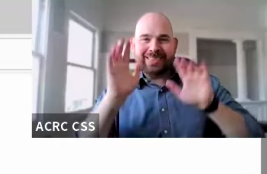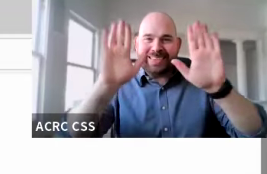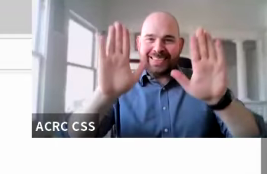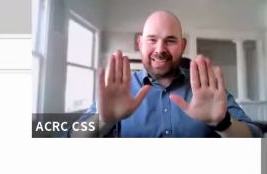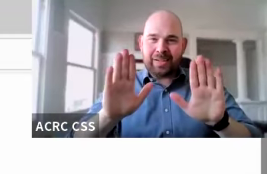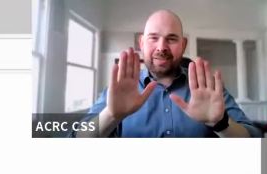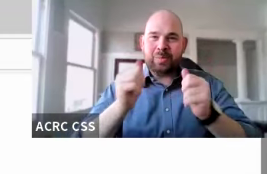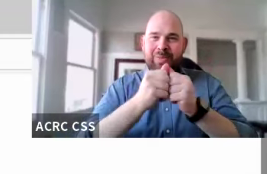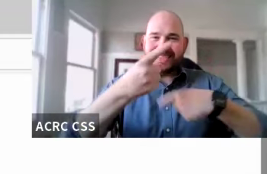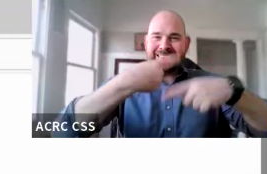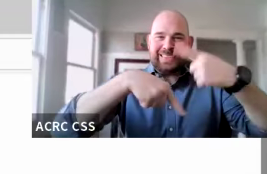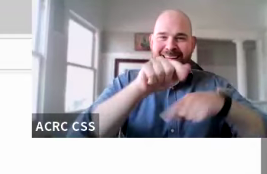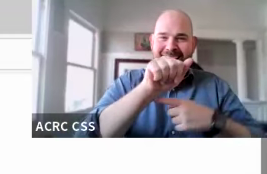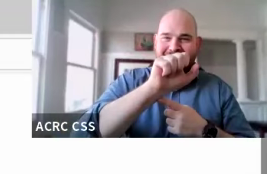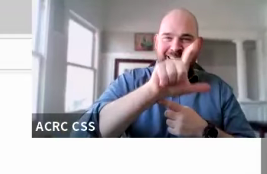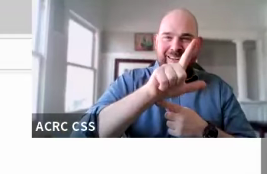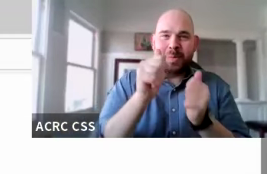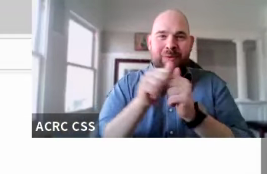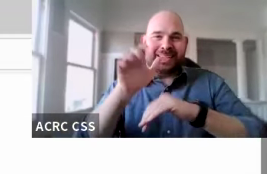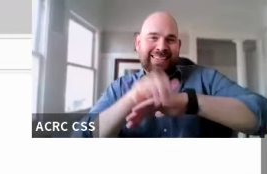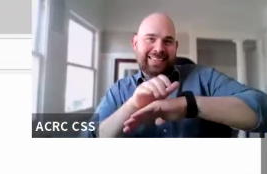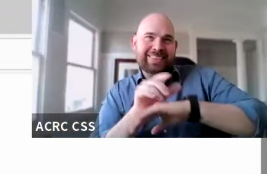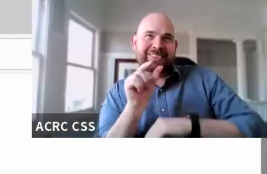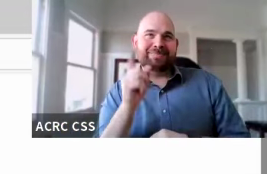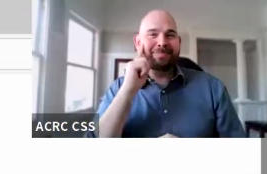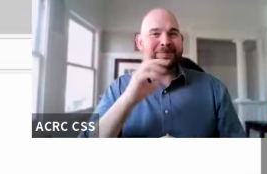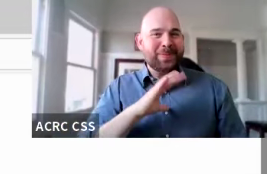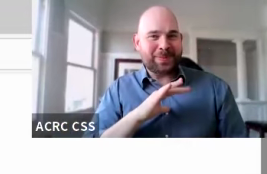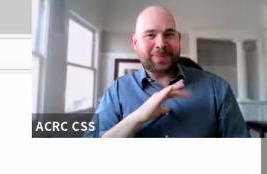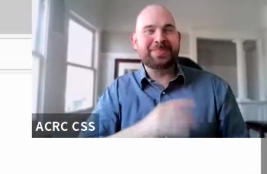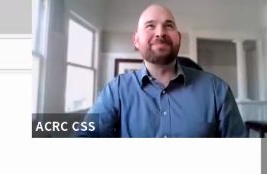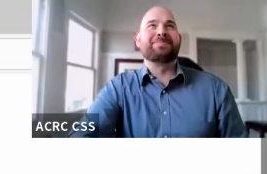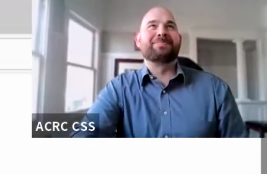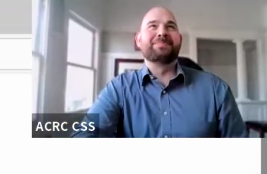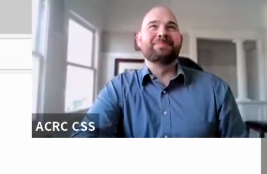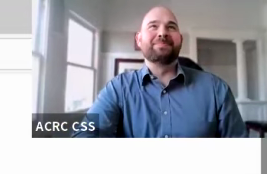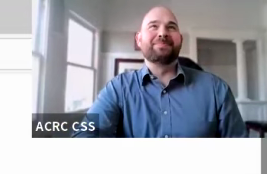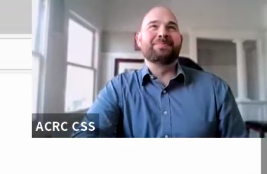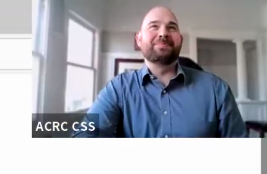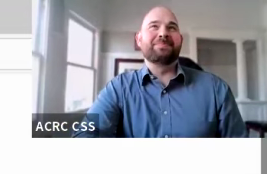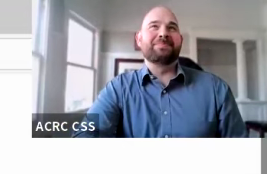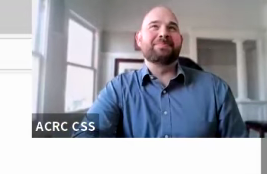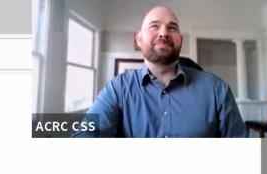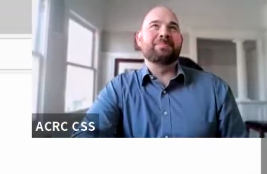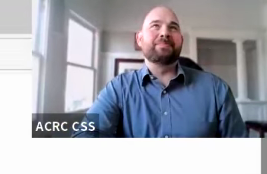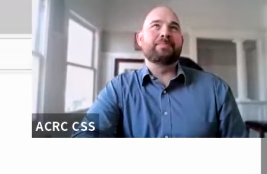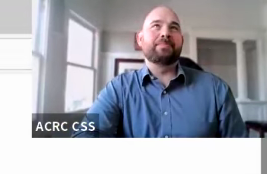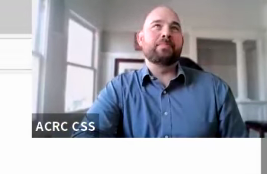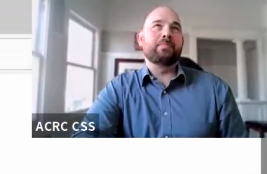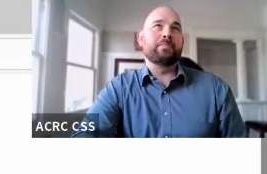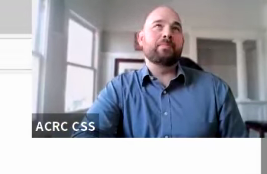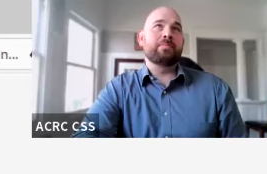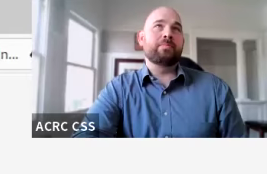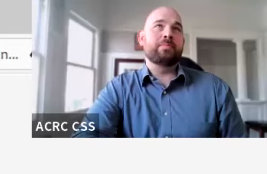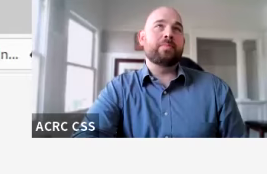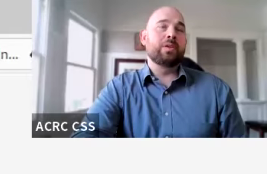has created that show you the day of the week in English with the ASL sign.